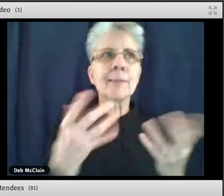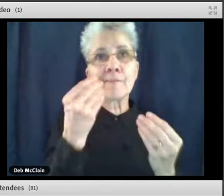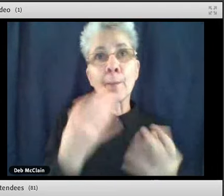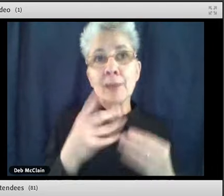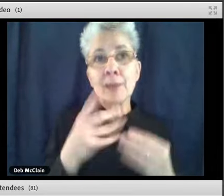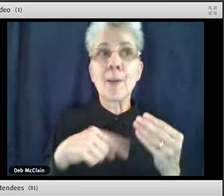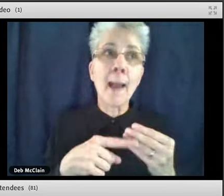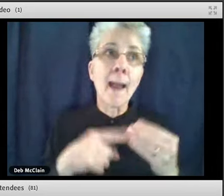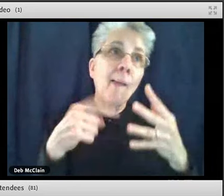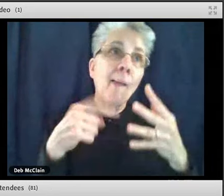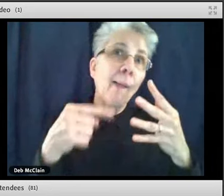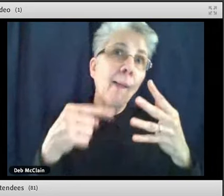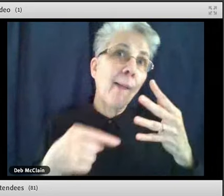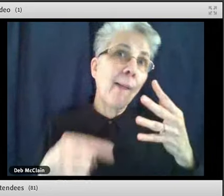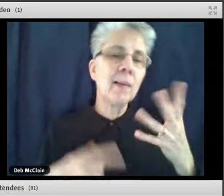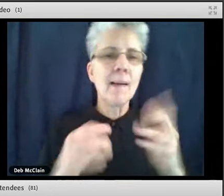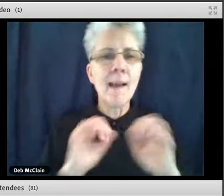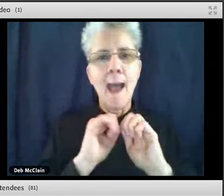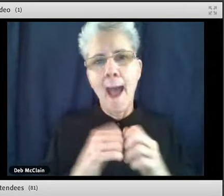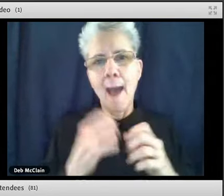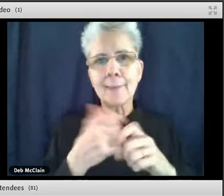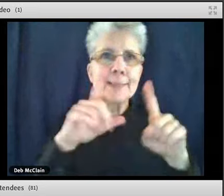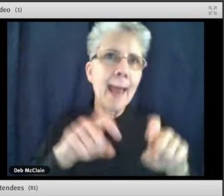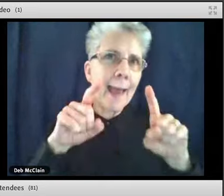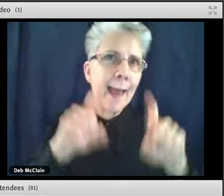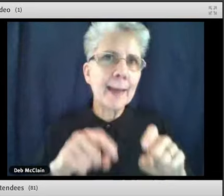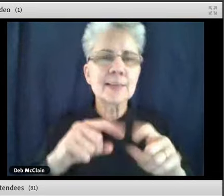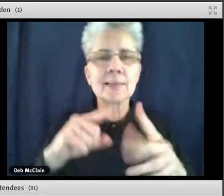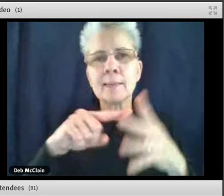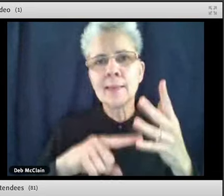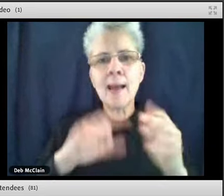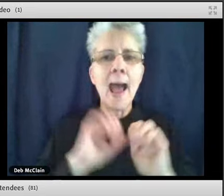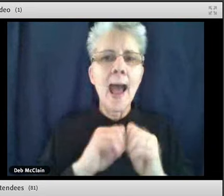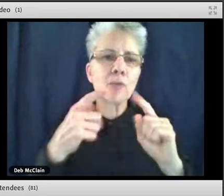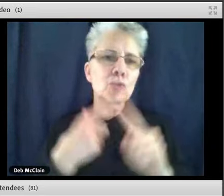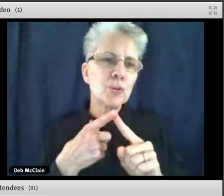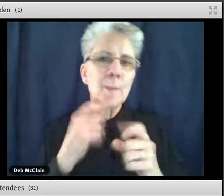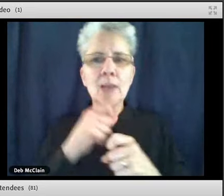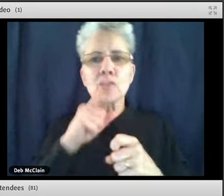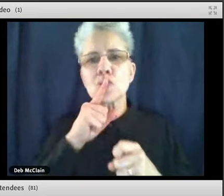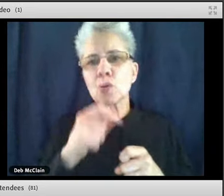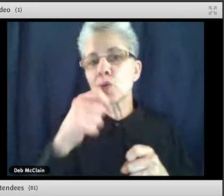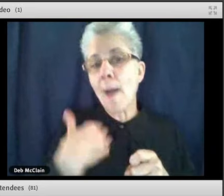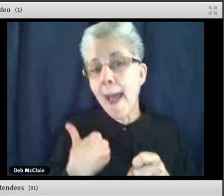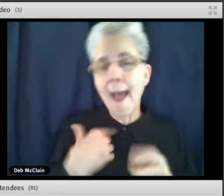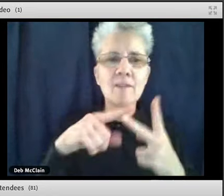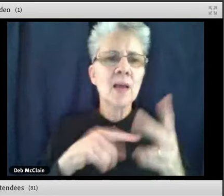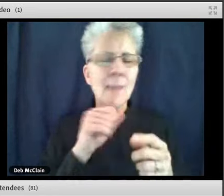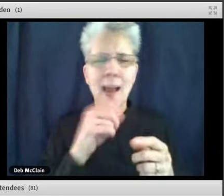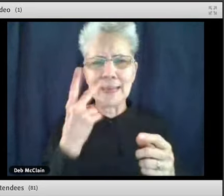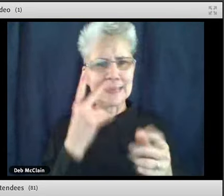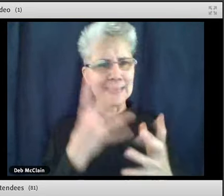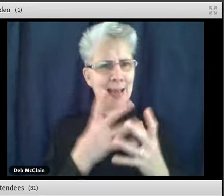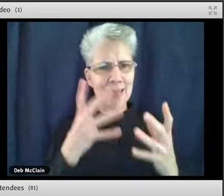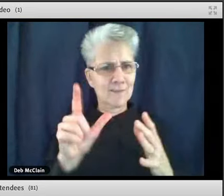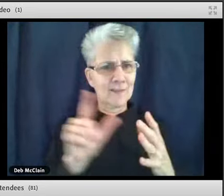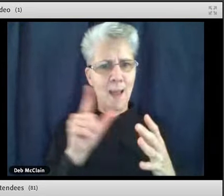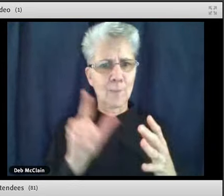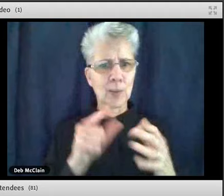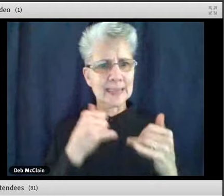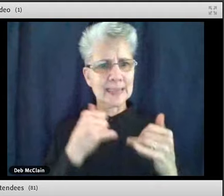channel. That's free stuff. You just have to reach your users to get them to know about these events. The Florida Electronic Library